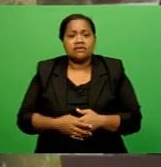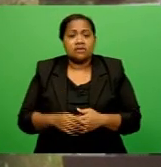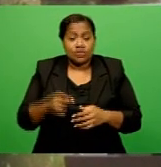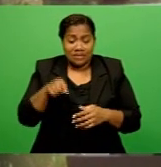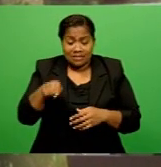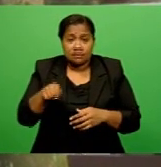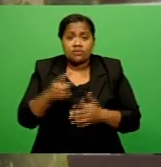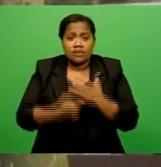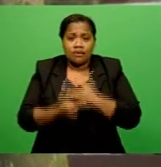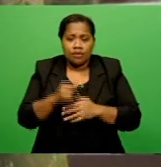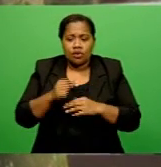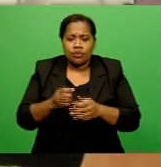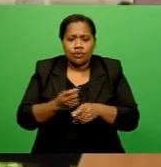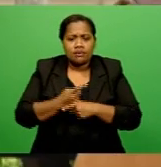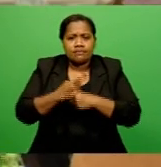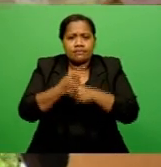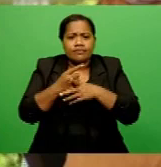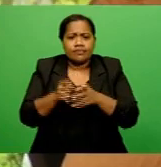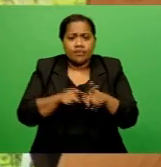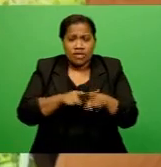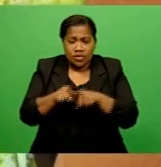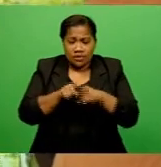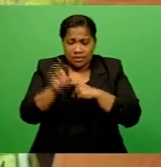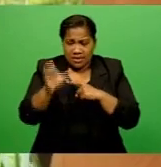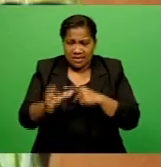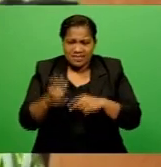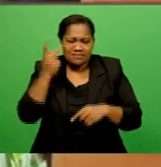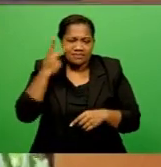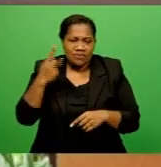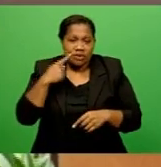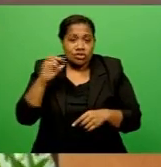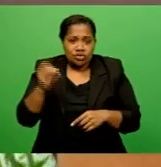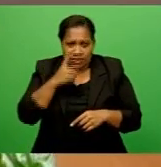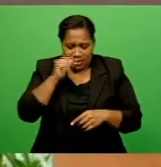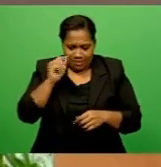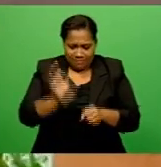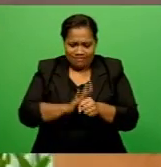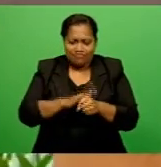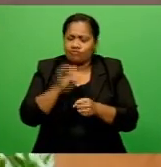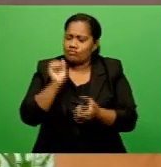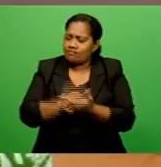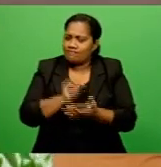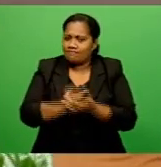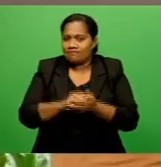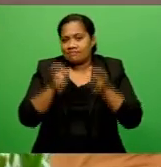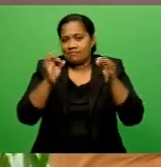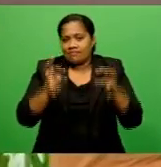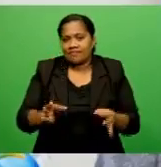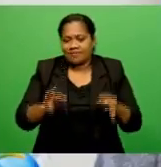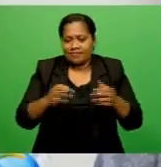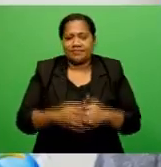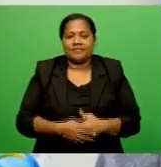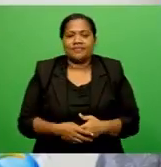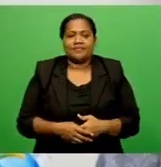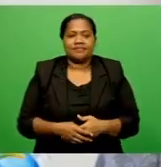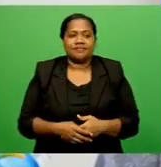learners, parents, guardians and organizations to make informed decisions on post-secondary